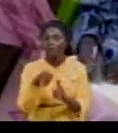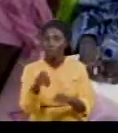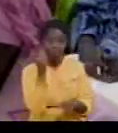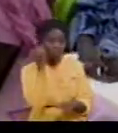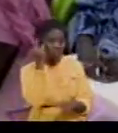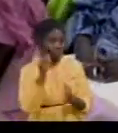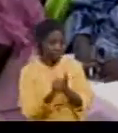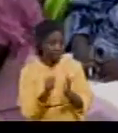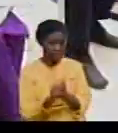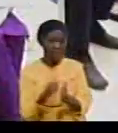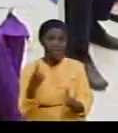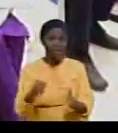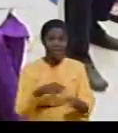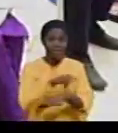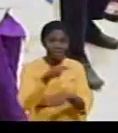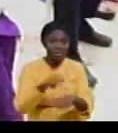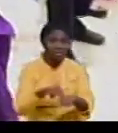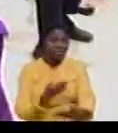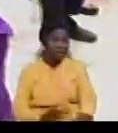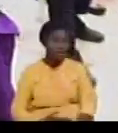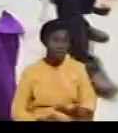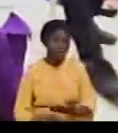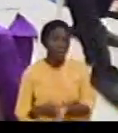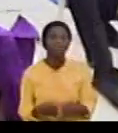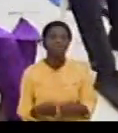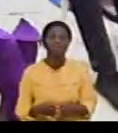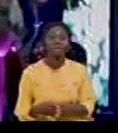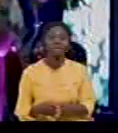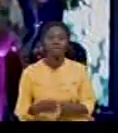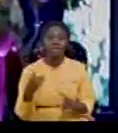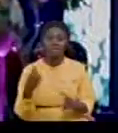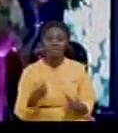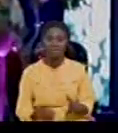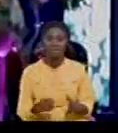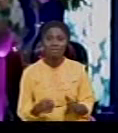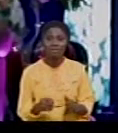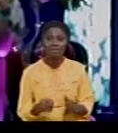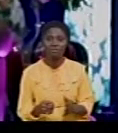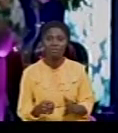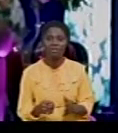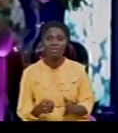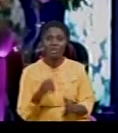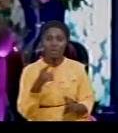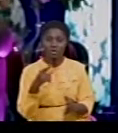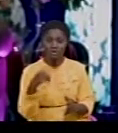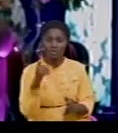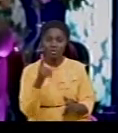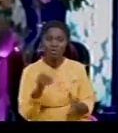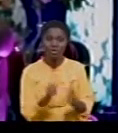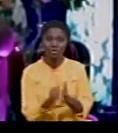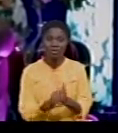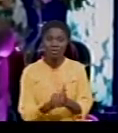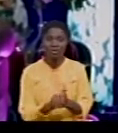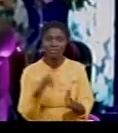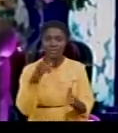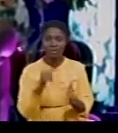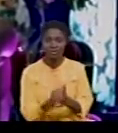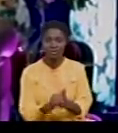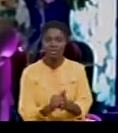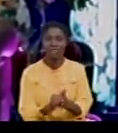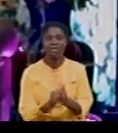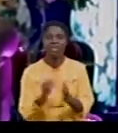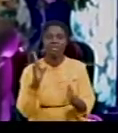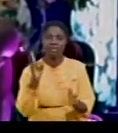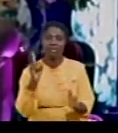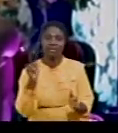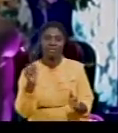natural birth, the one you see, date of birth, that you only came